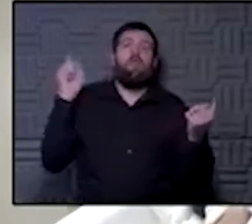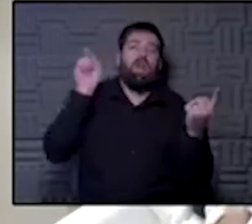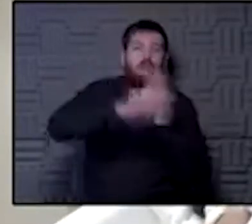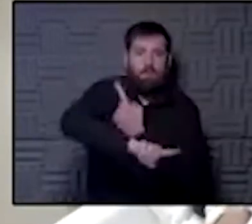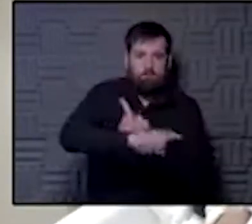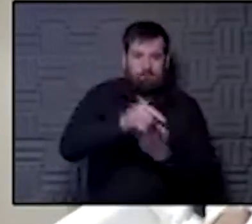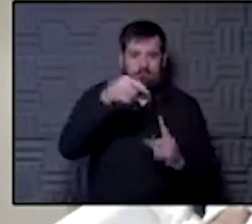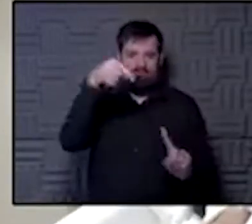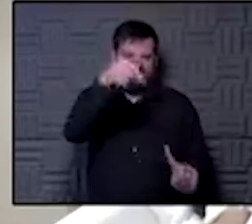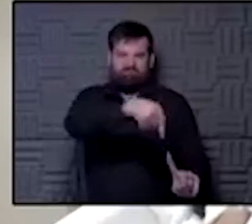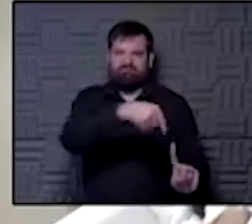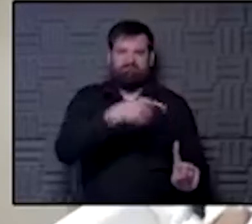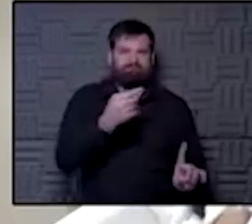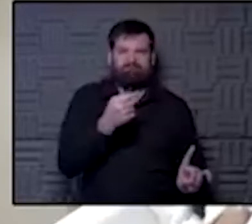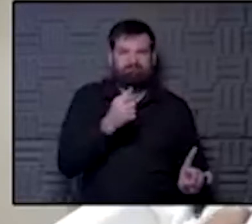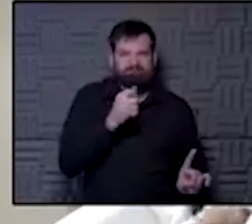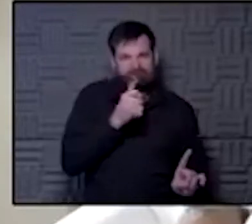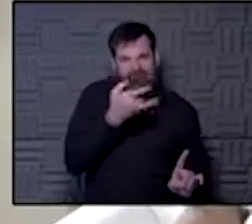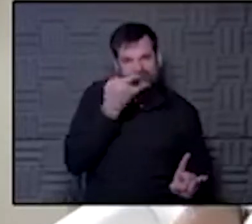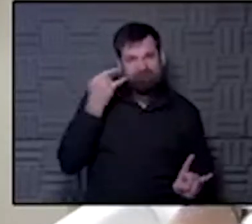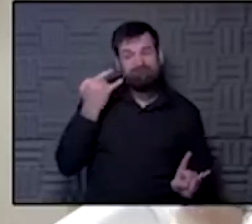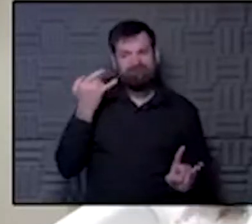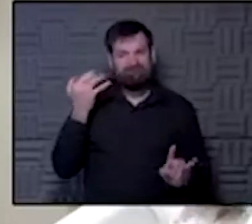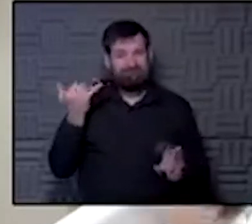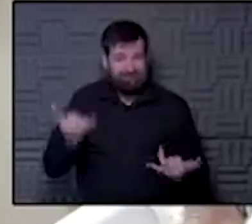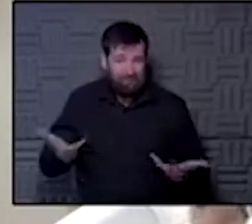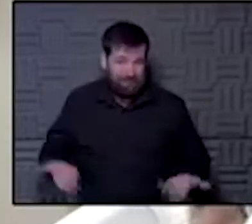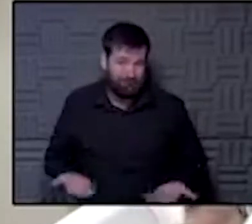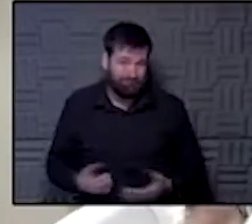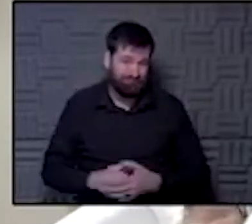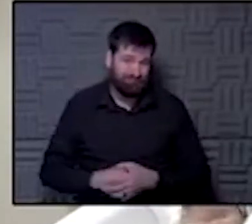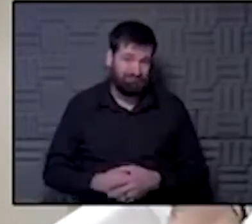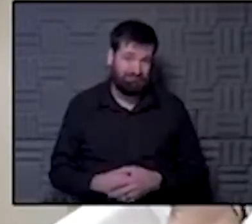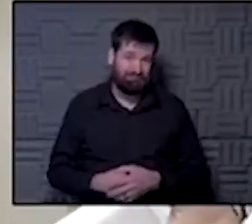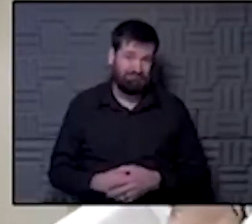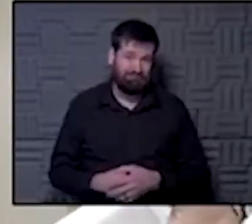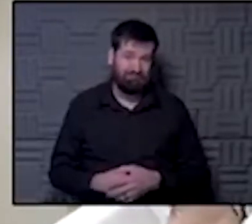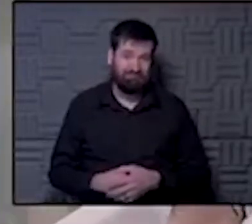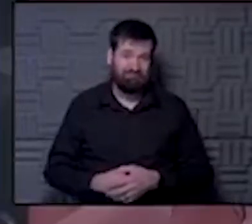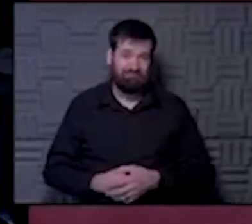didn't, and now I'm here.